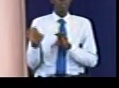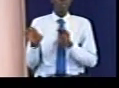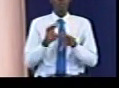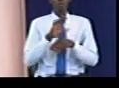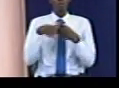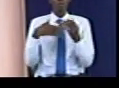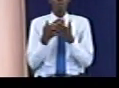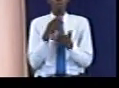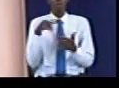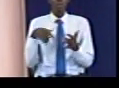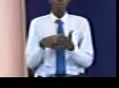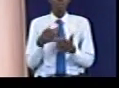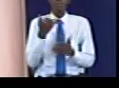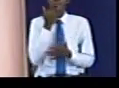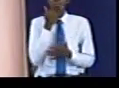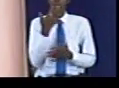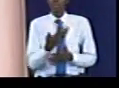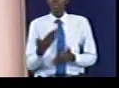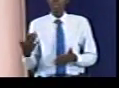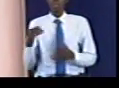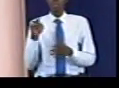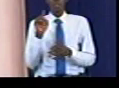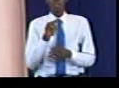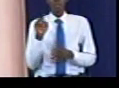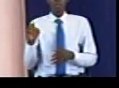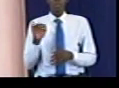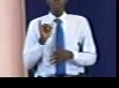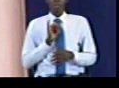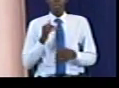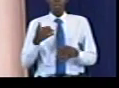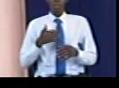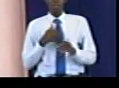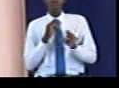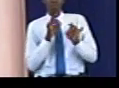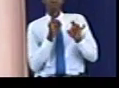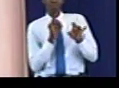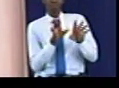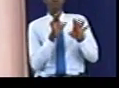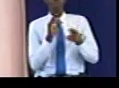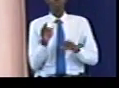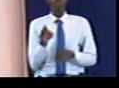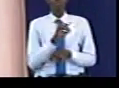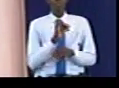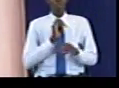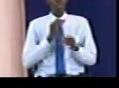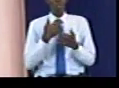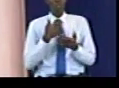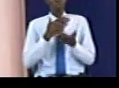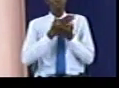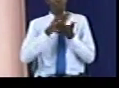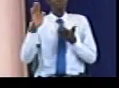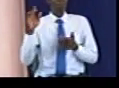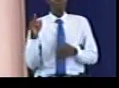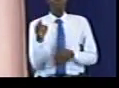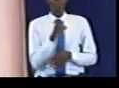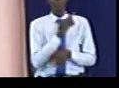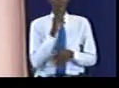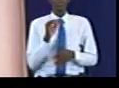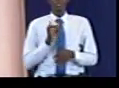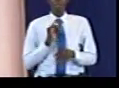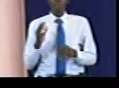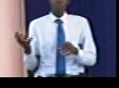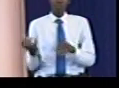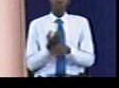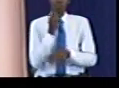and therefore I abhorred them. I detested them. I rejected them. I threw them away. I destroyed